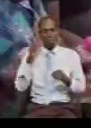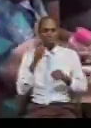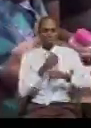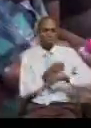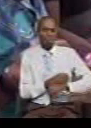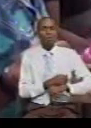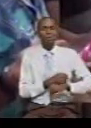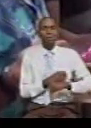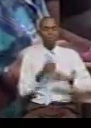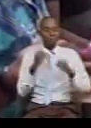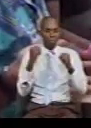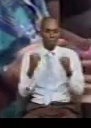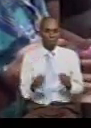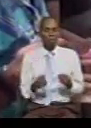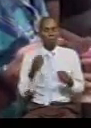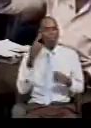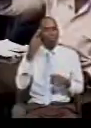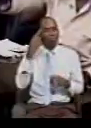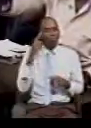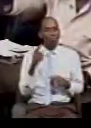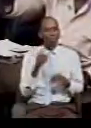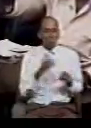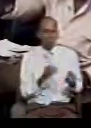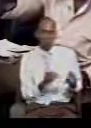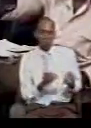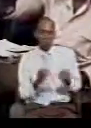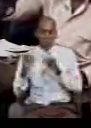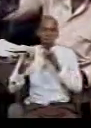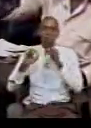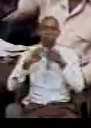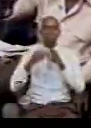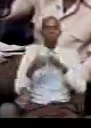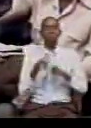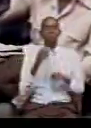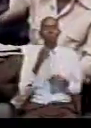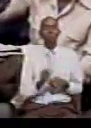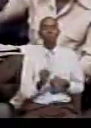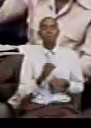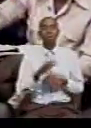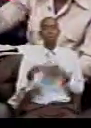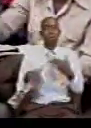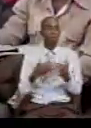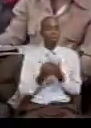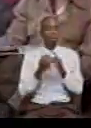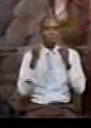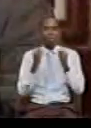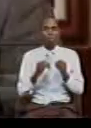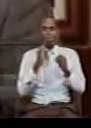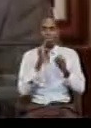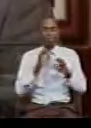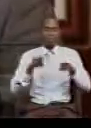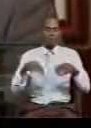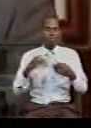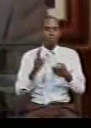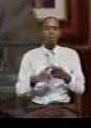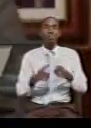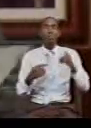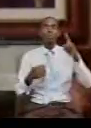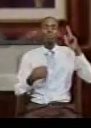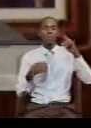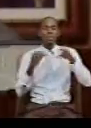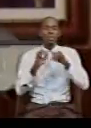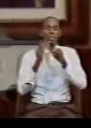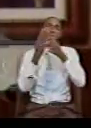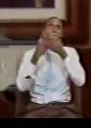protection. Power for moving mountain. All power is given unto me in heaven and in